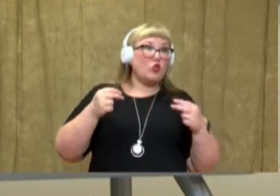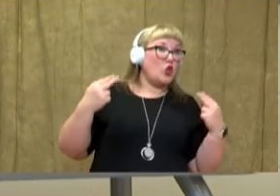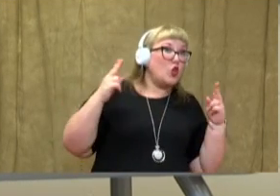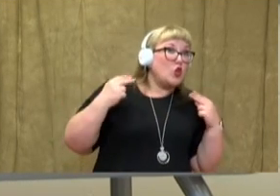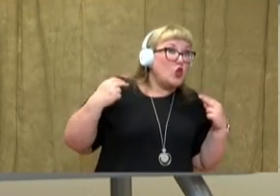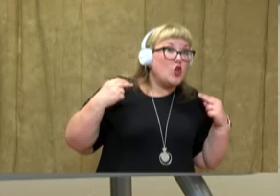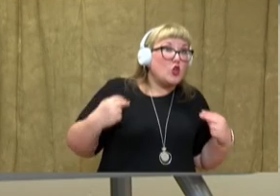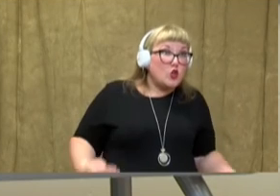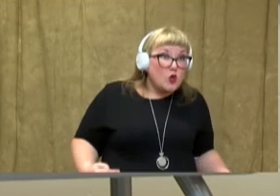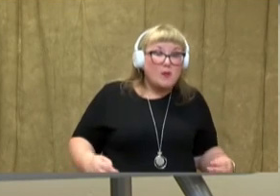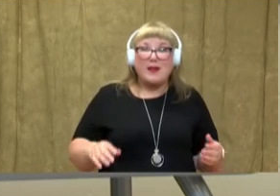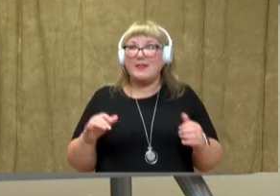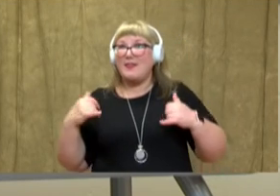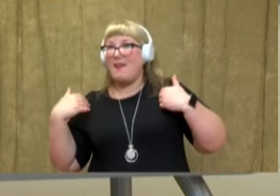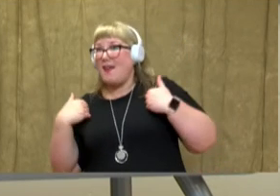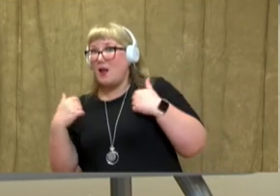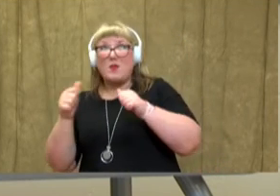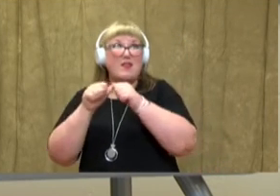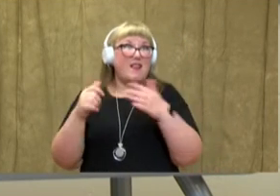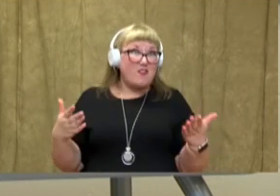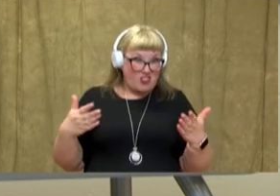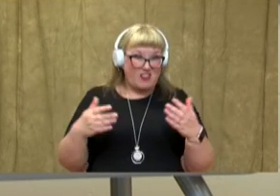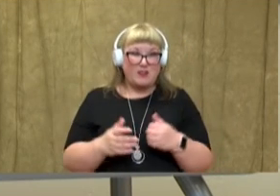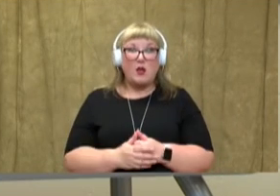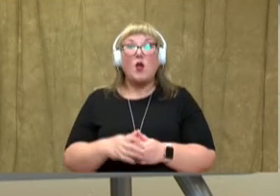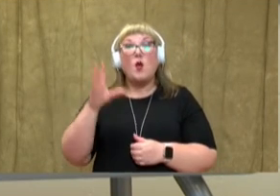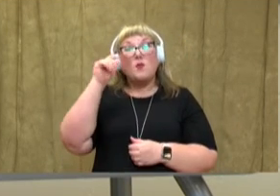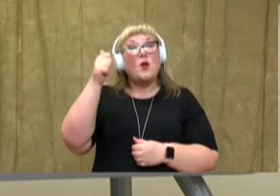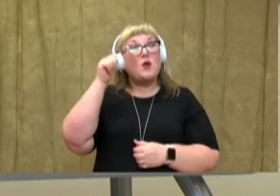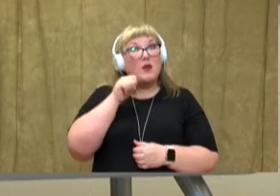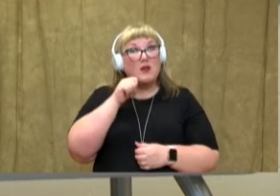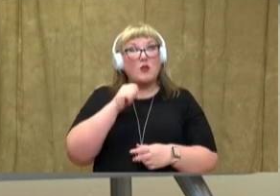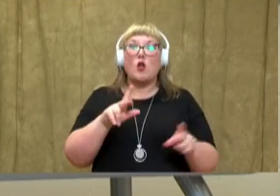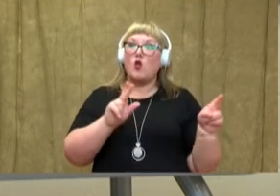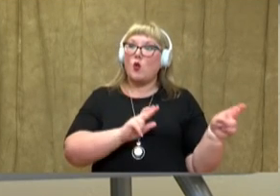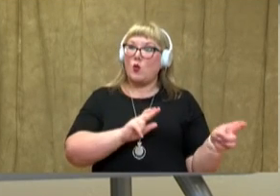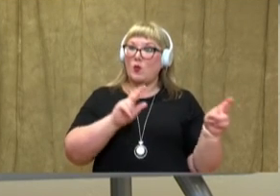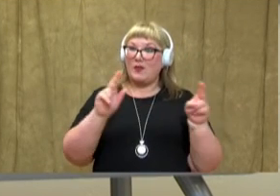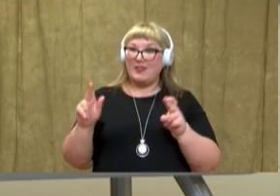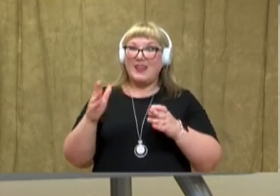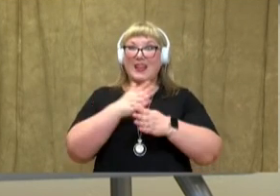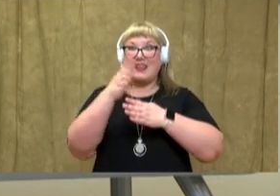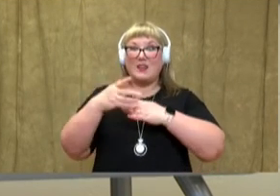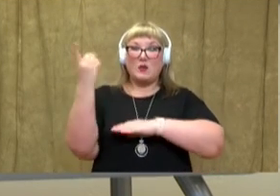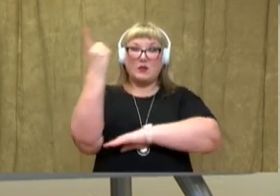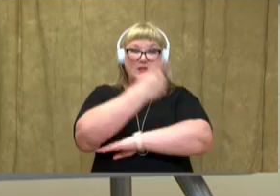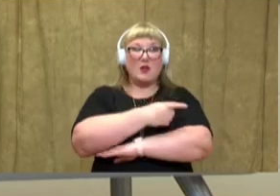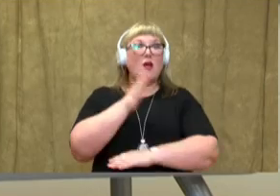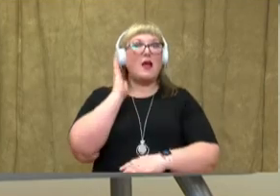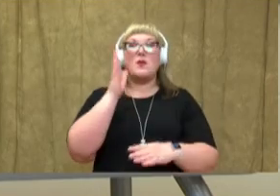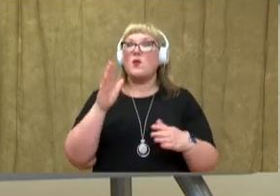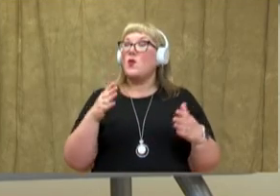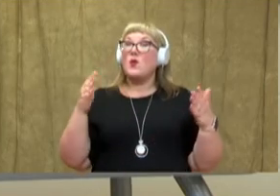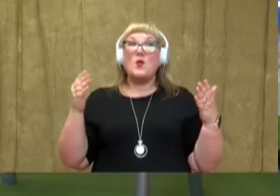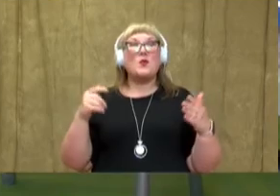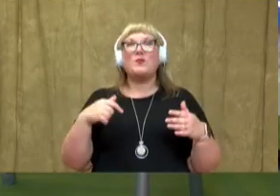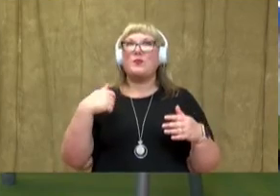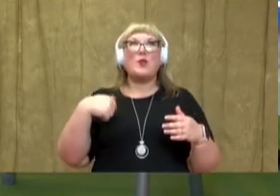animals, everything changes. So boys and girls, we're going to get ready to end our day, and we are so